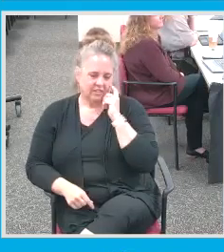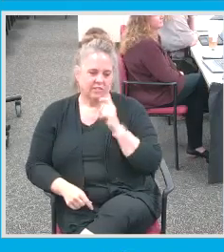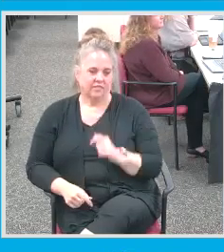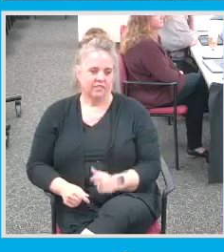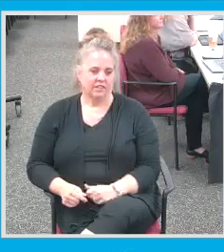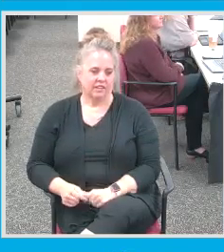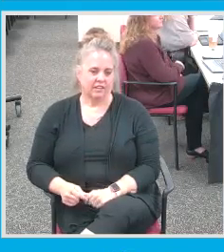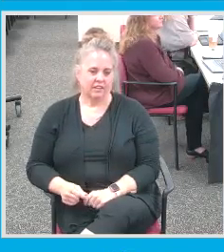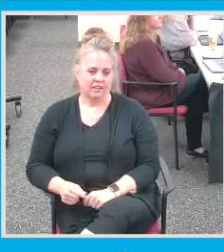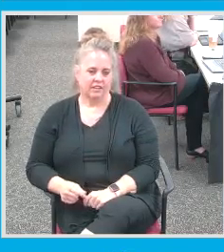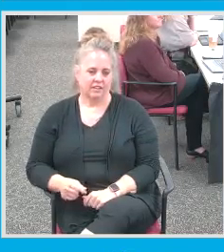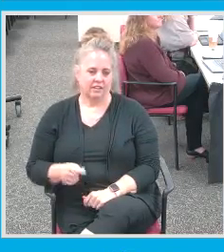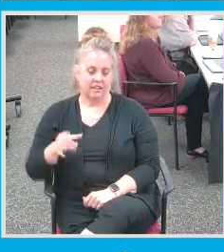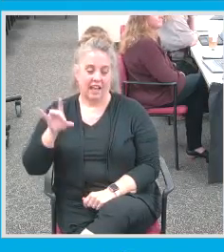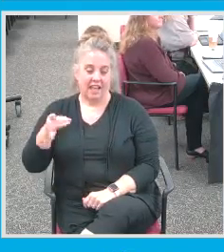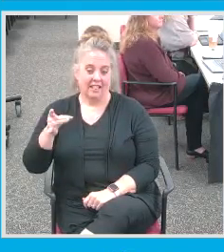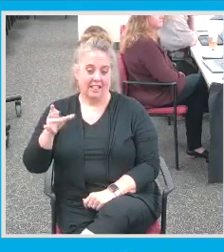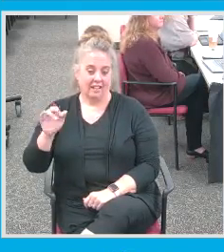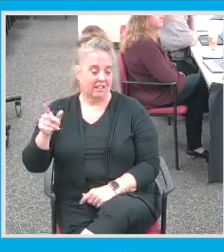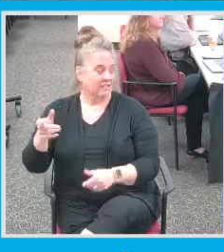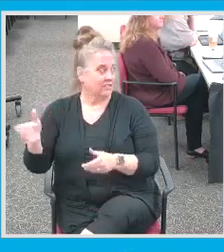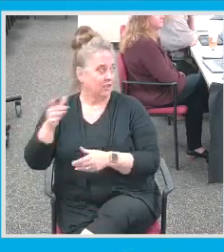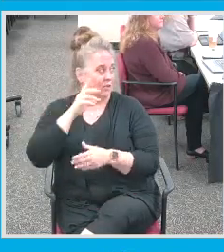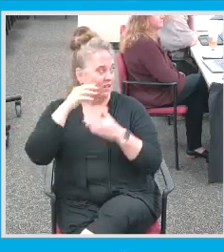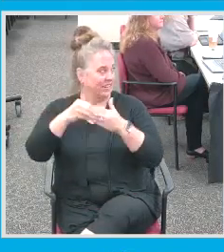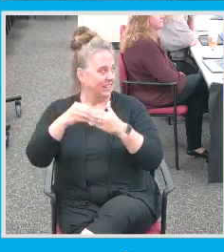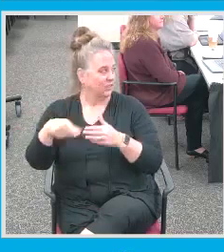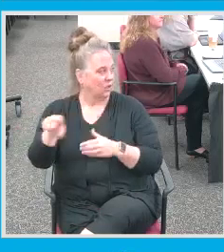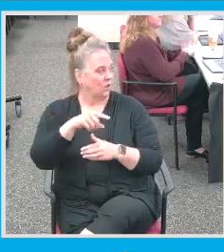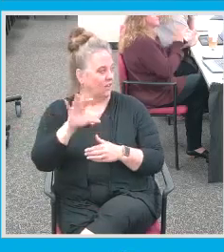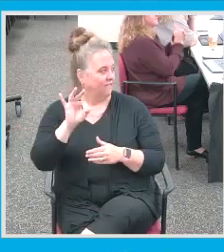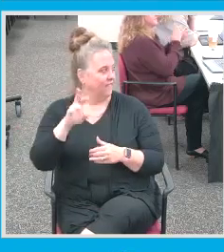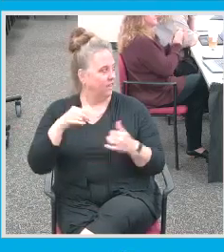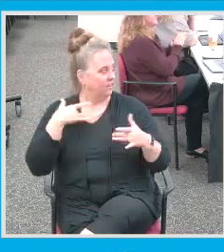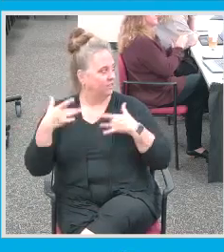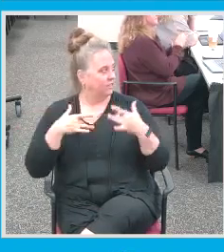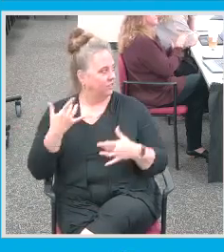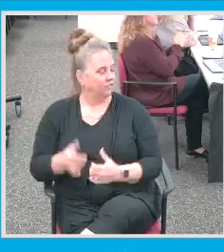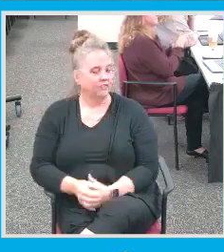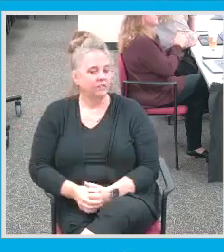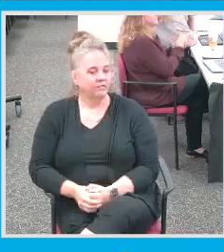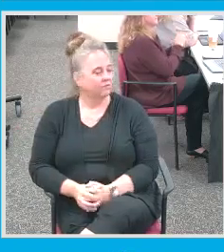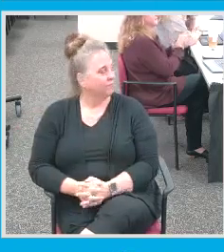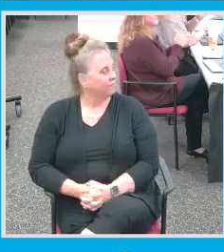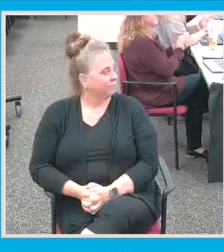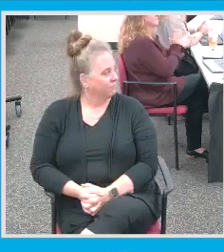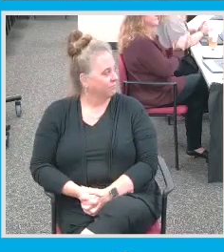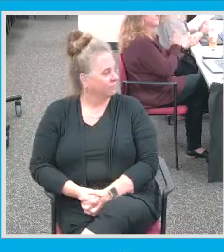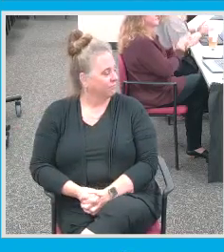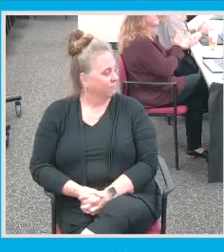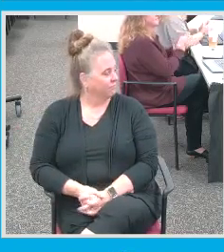I'm really excited of what's to come. Thank you for having us here, too. Thank you.